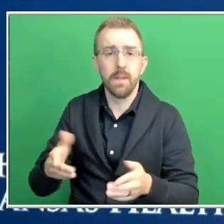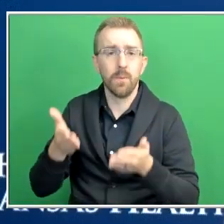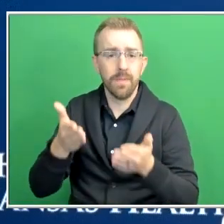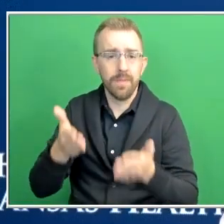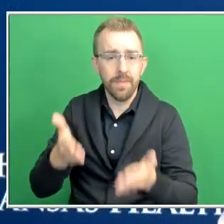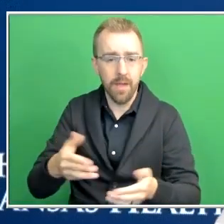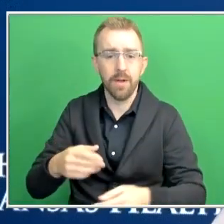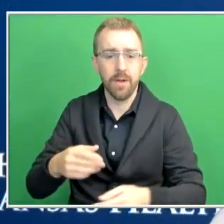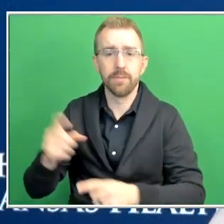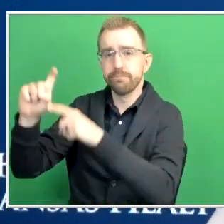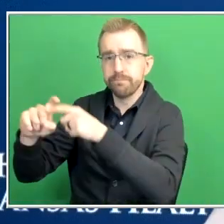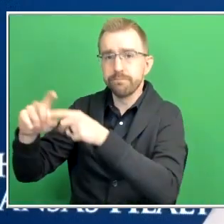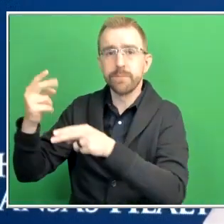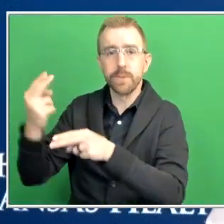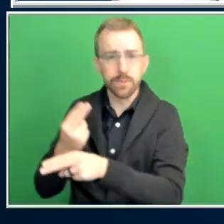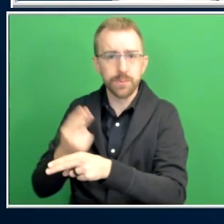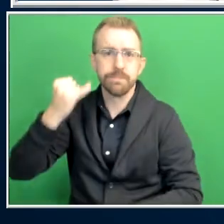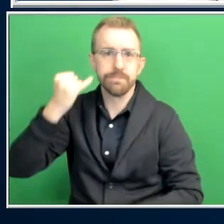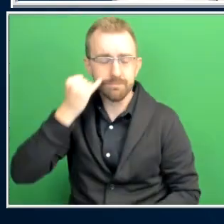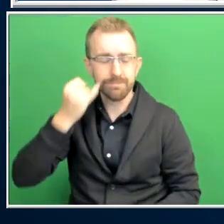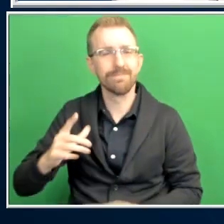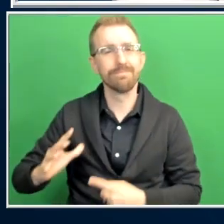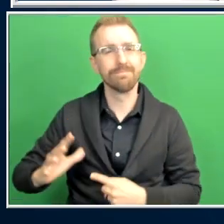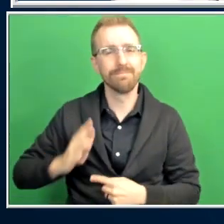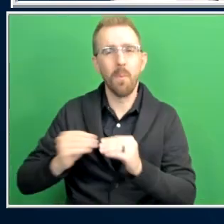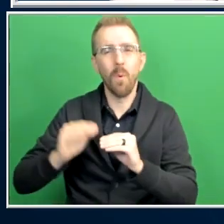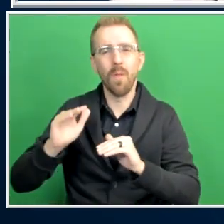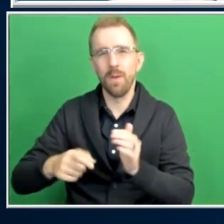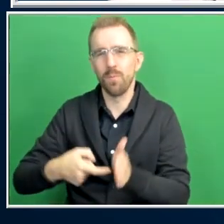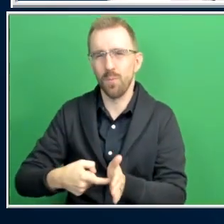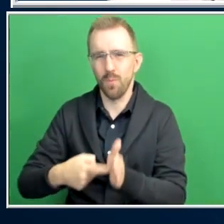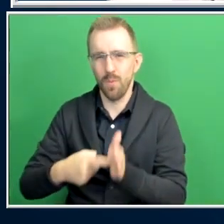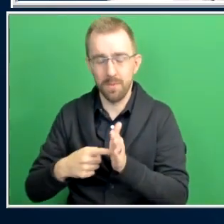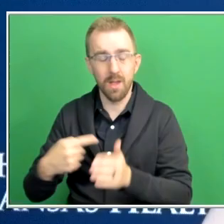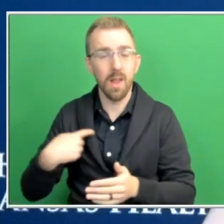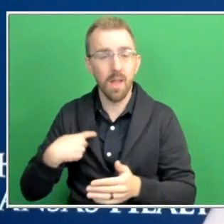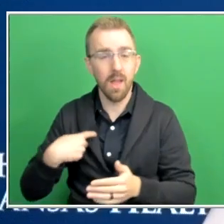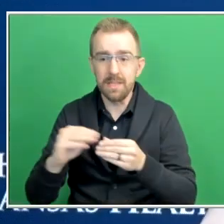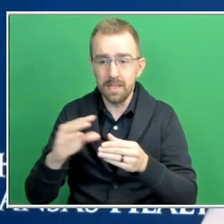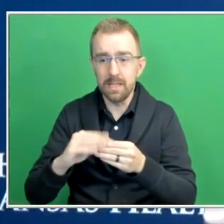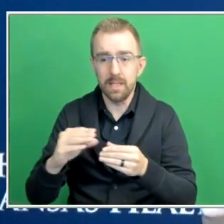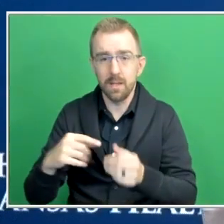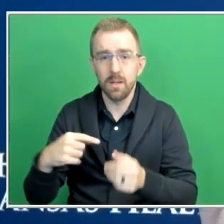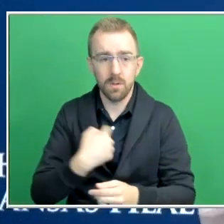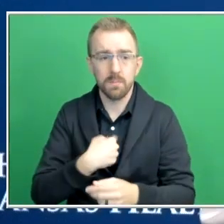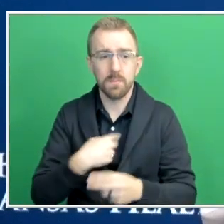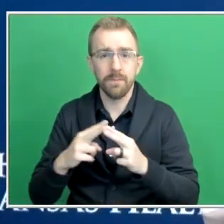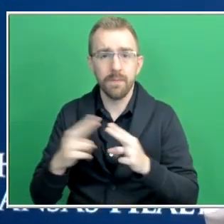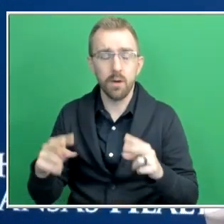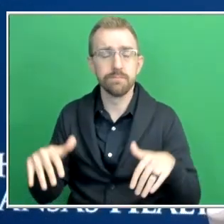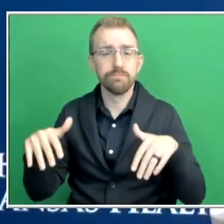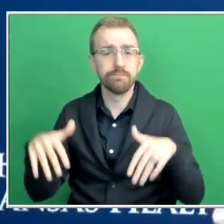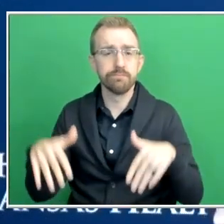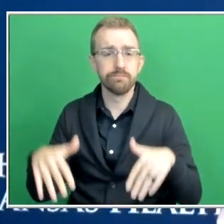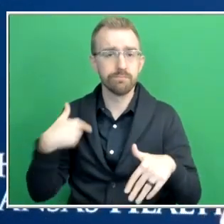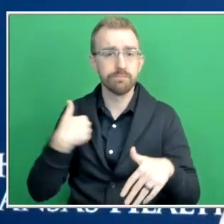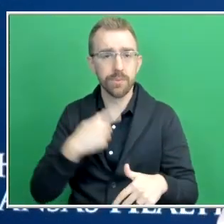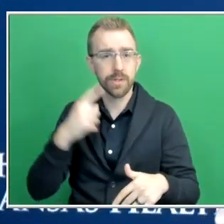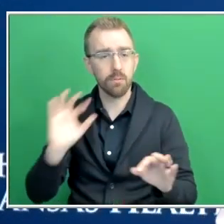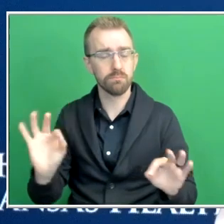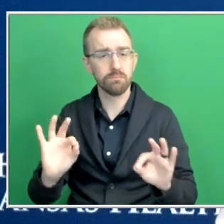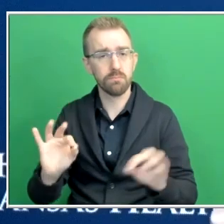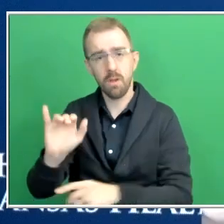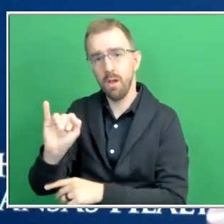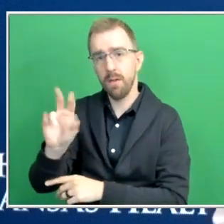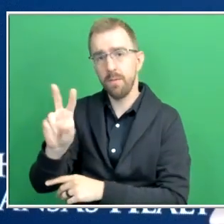in case. It was a luxury more than a requirement. And you know, I've been saying that we've become very complacent. We took for granted that IV fluids were just